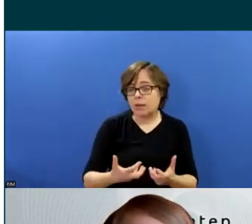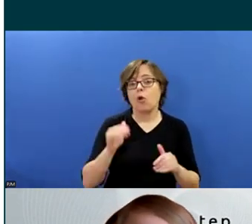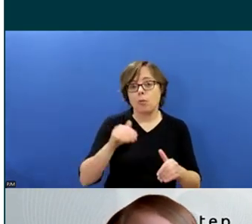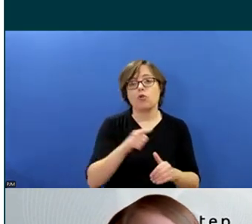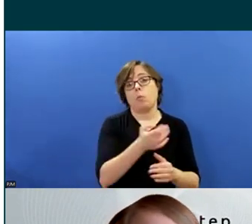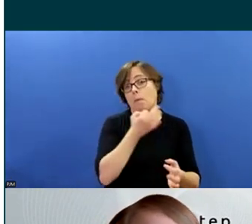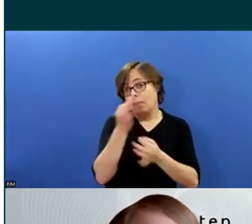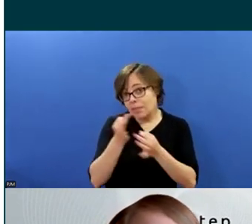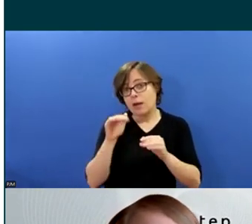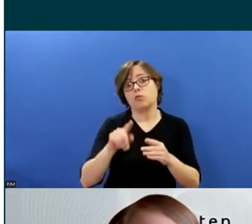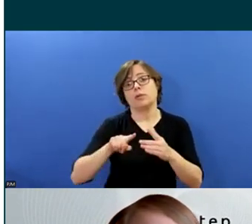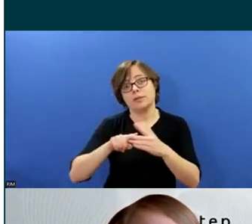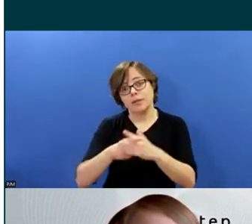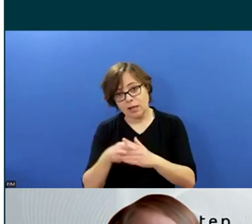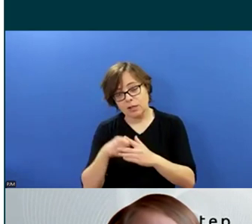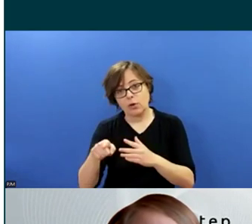event.